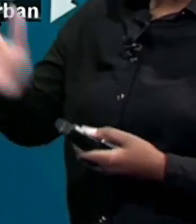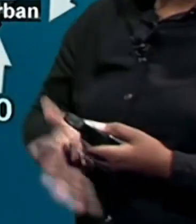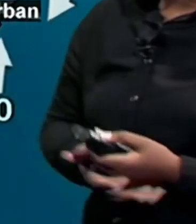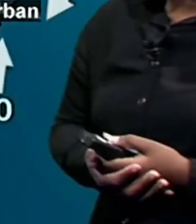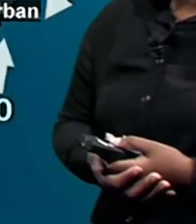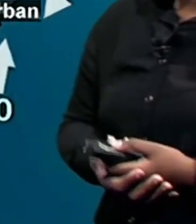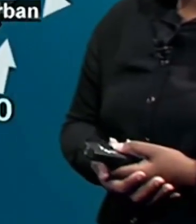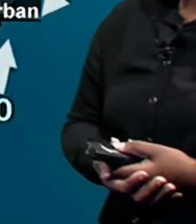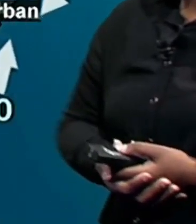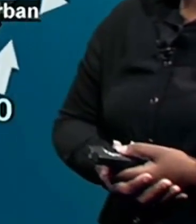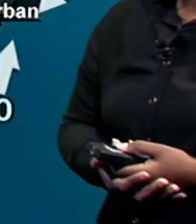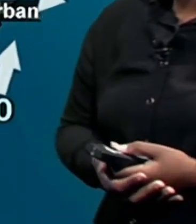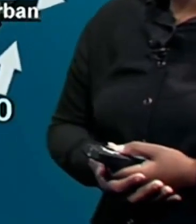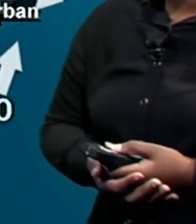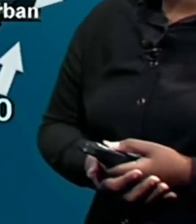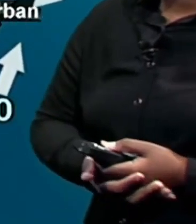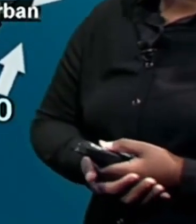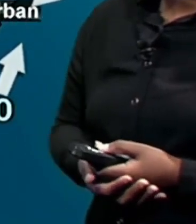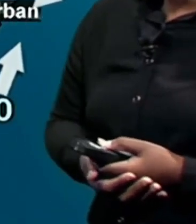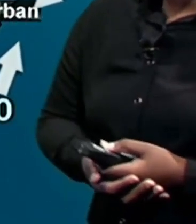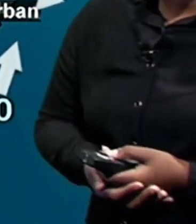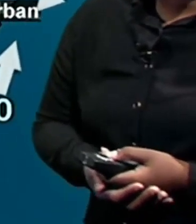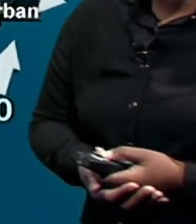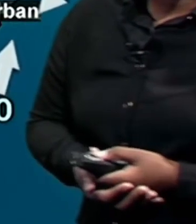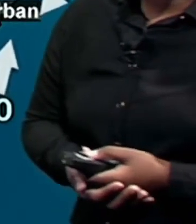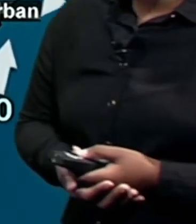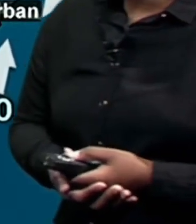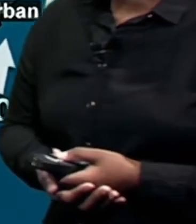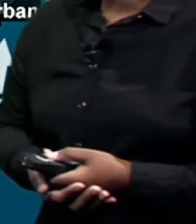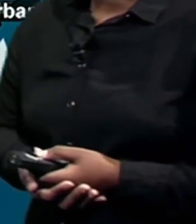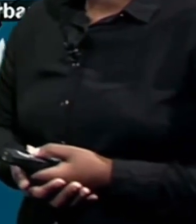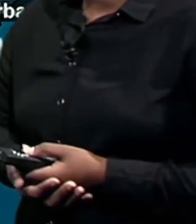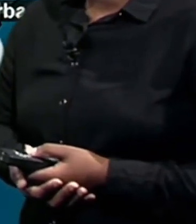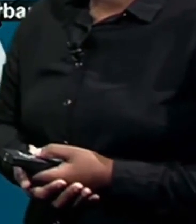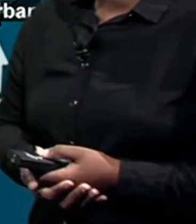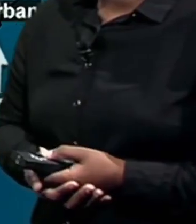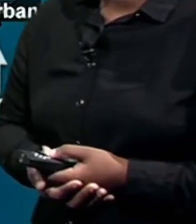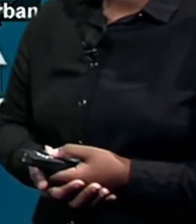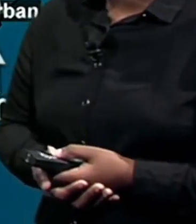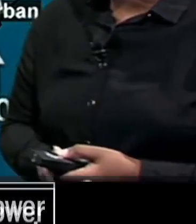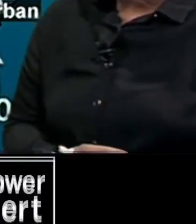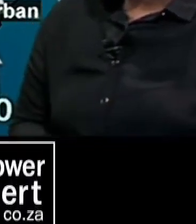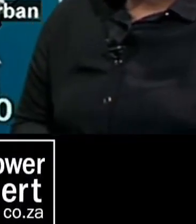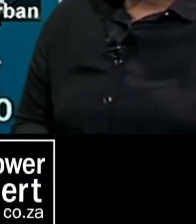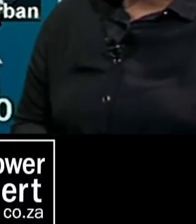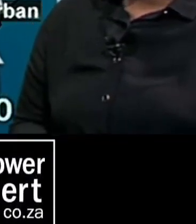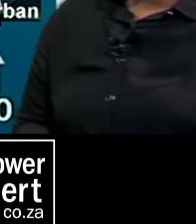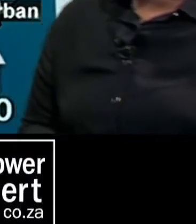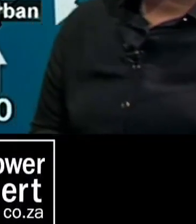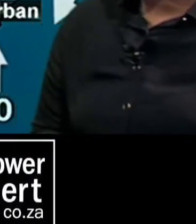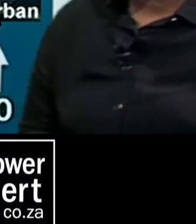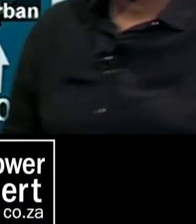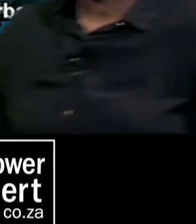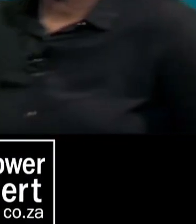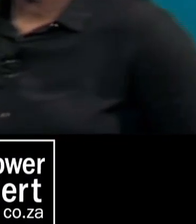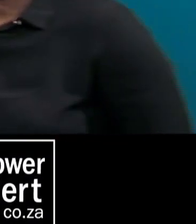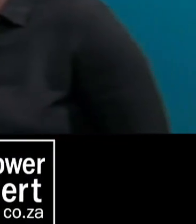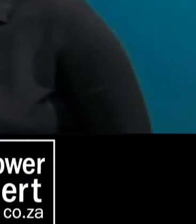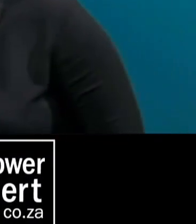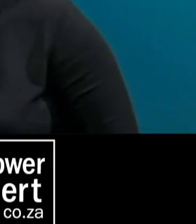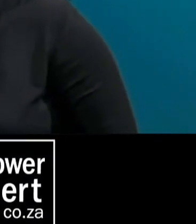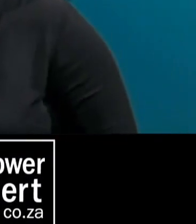pula di a tswelela ka kwa province ya kwa ya mona Gauteng le dikarolo dingwe tsa province ya kwa Limpopo mme ba ponela pele a maemo a bosa ba tsebose